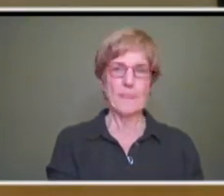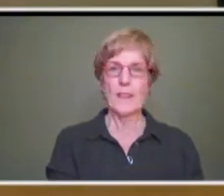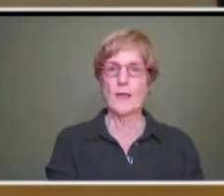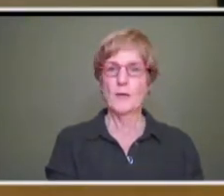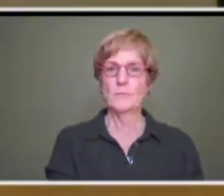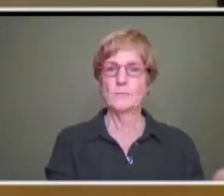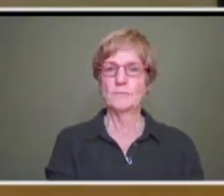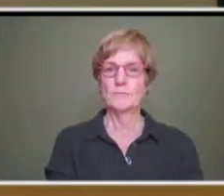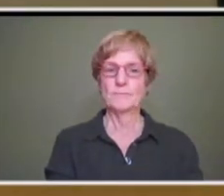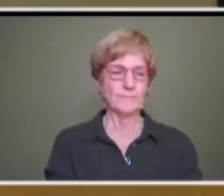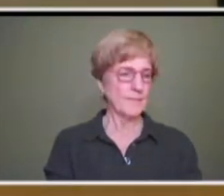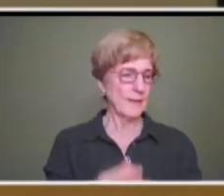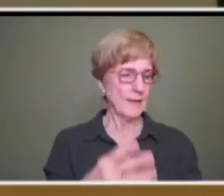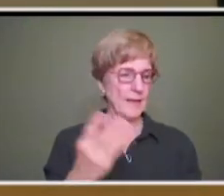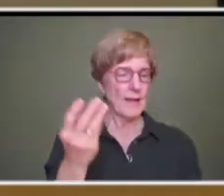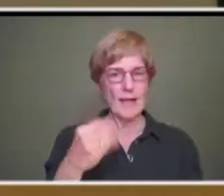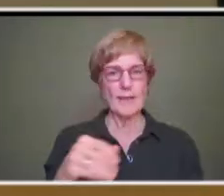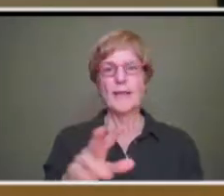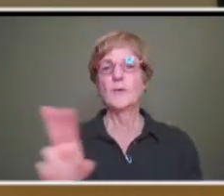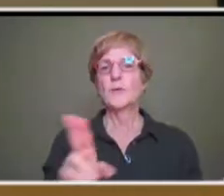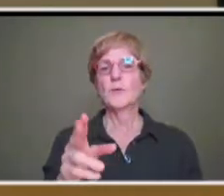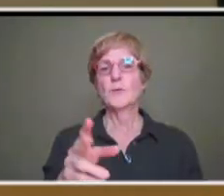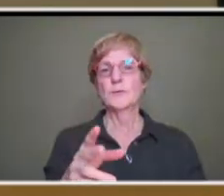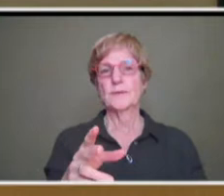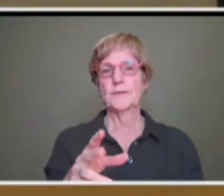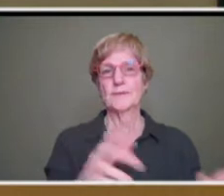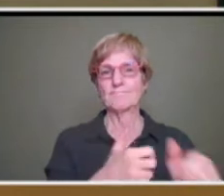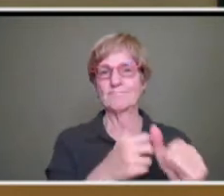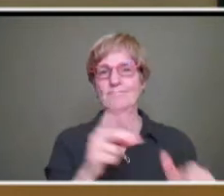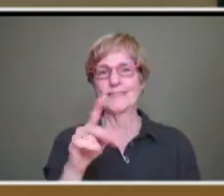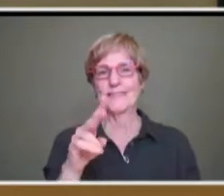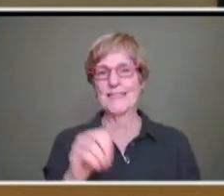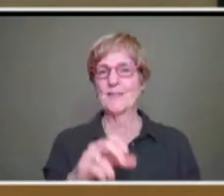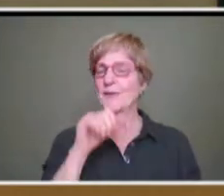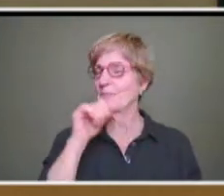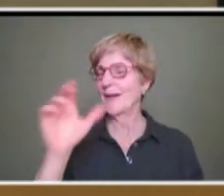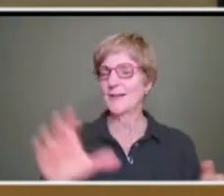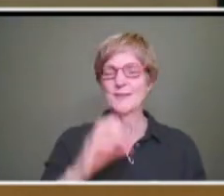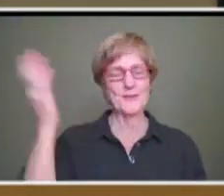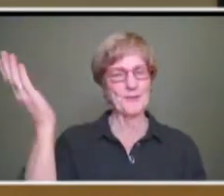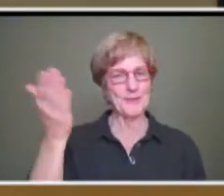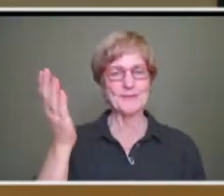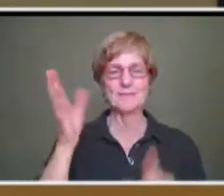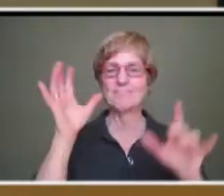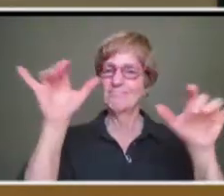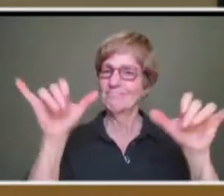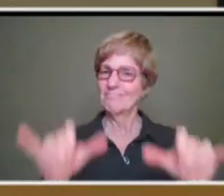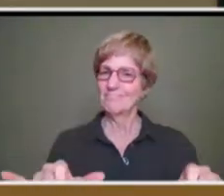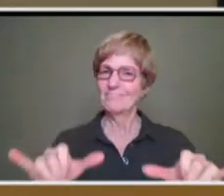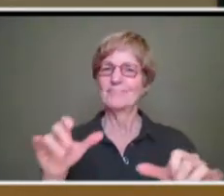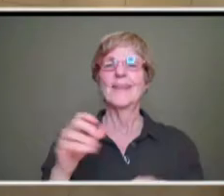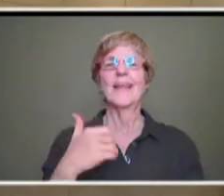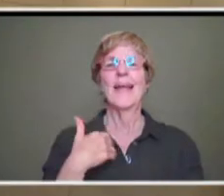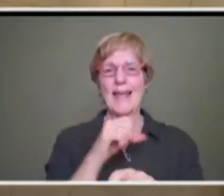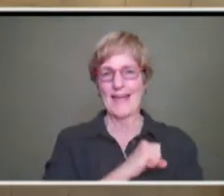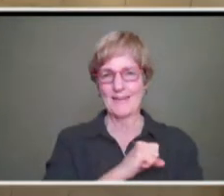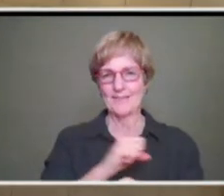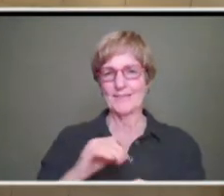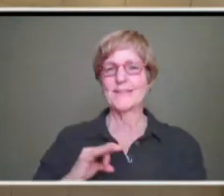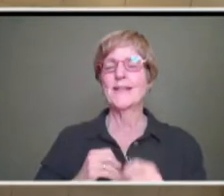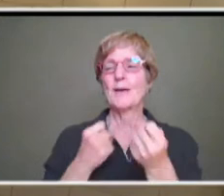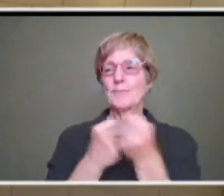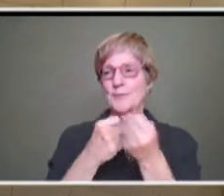use consultant with more in Ben Allen following Dave's footsteps I'm not going to give a presentation it's consistent we have staff support happy to answer any questions